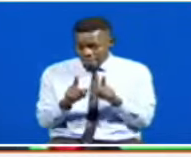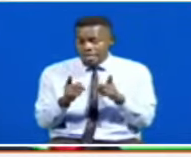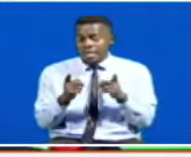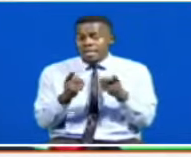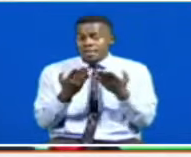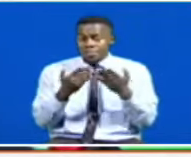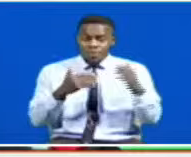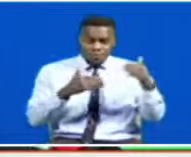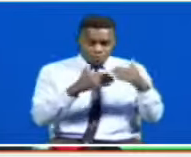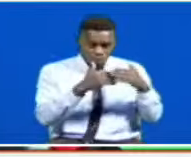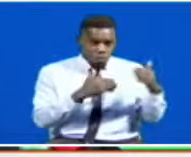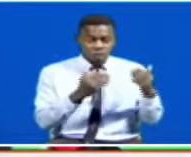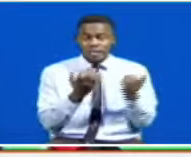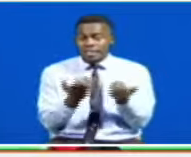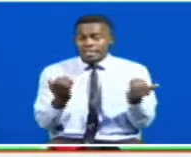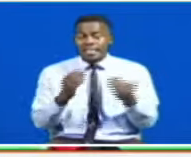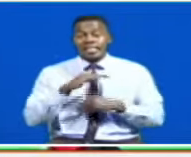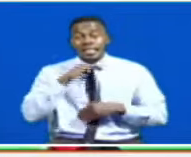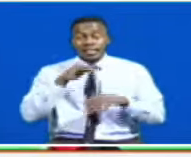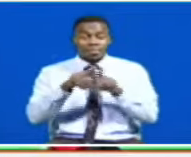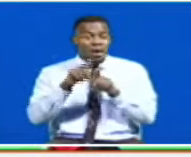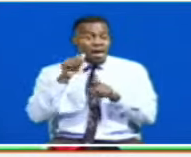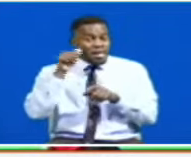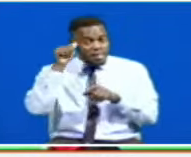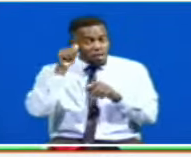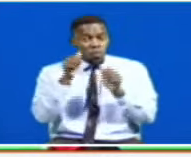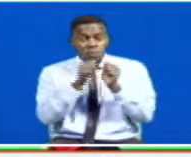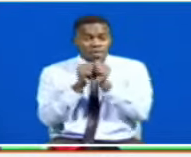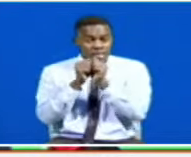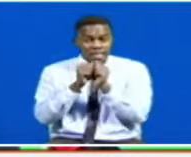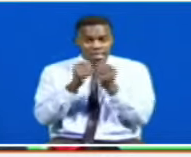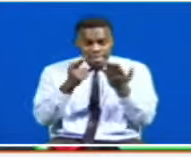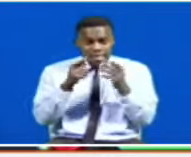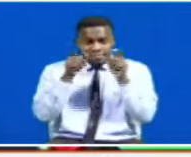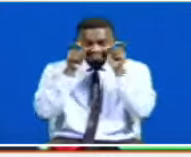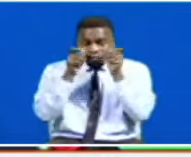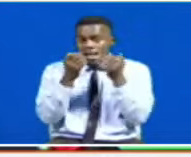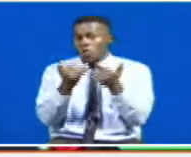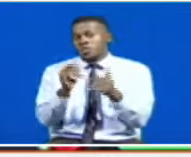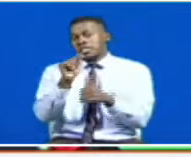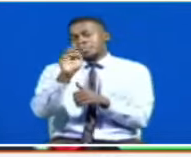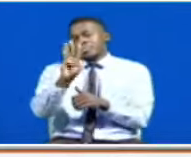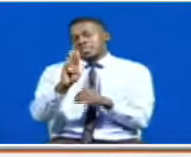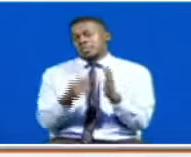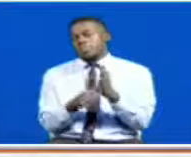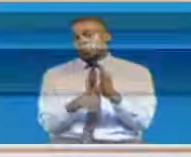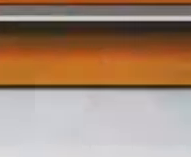death among children and adults with HIV is actually tuberculosis.